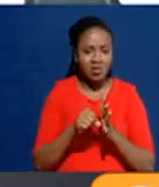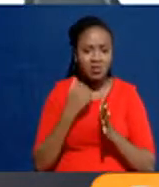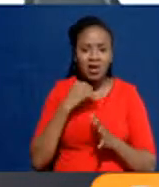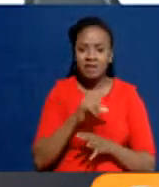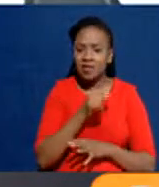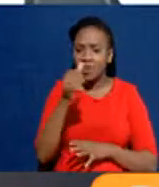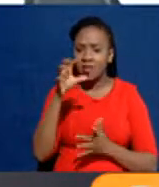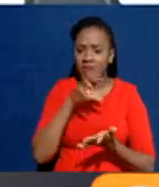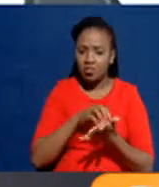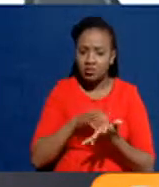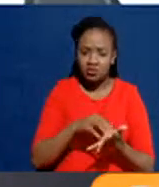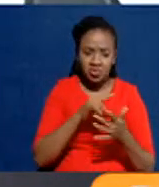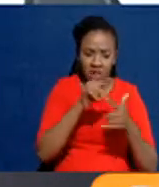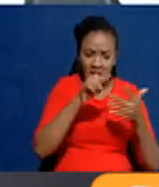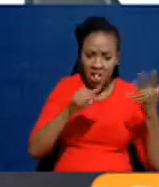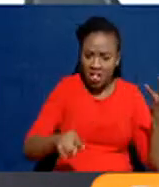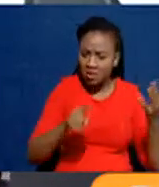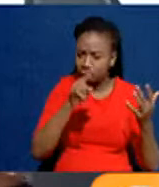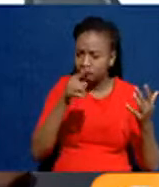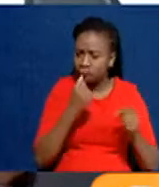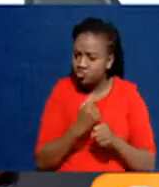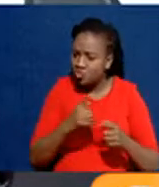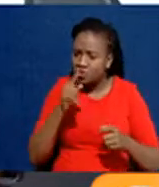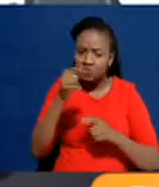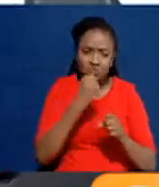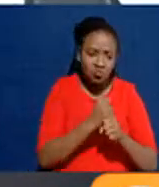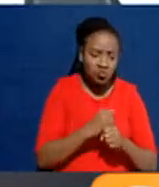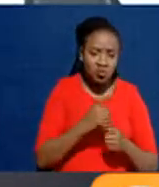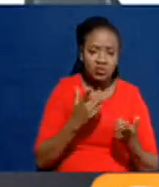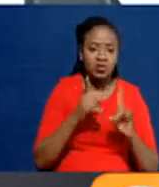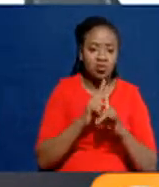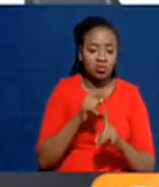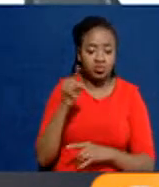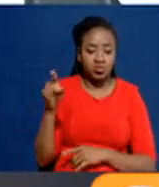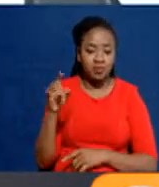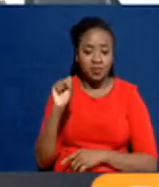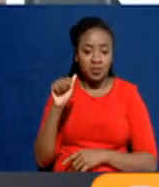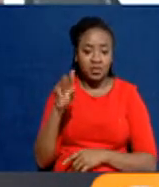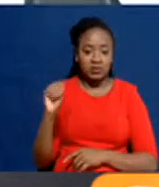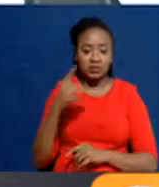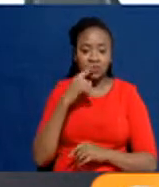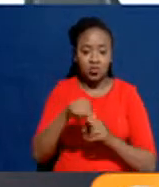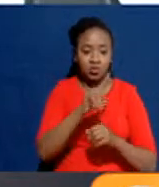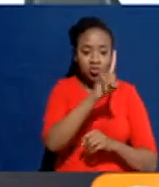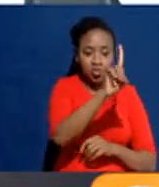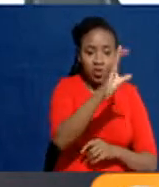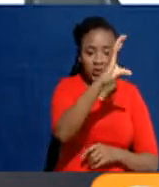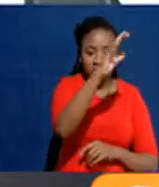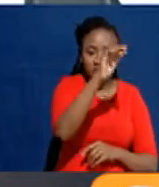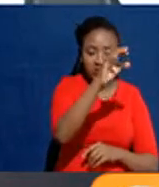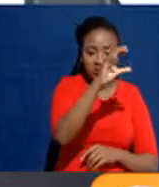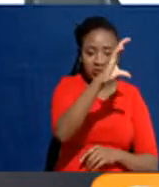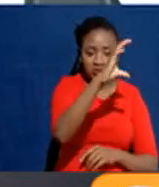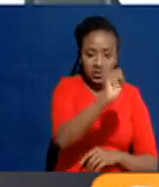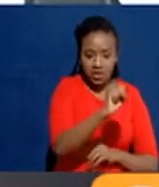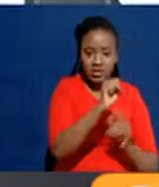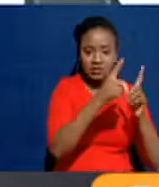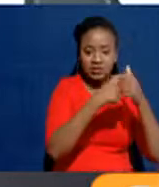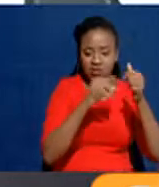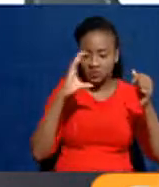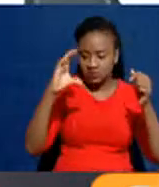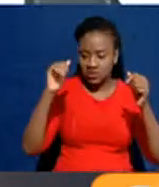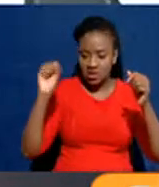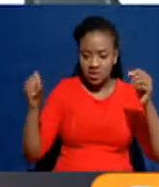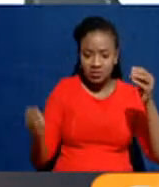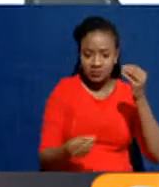these positions, who's doing what, because what Sam Gituku has raised about, you know, just trying to make all your loyalists happy, and